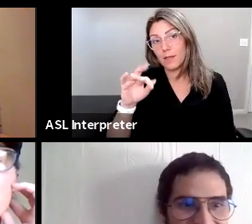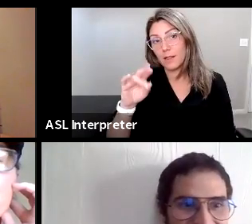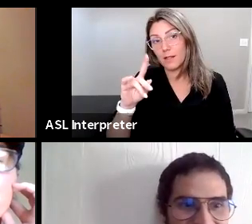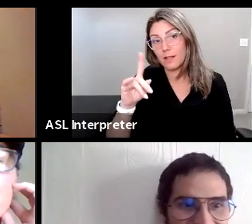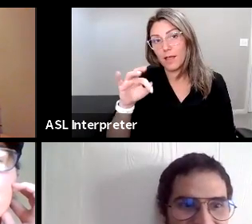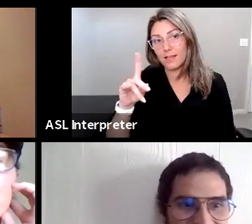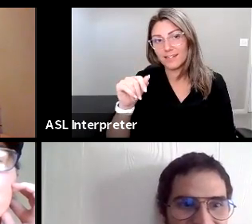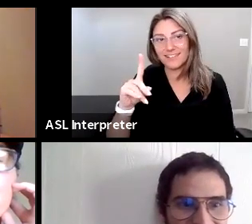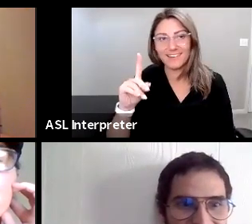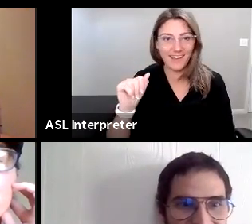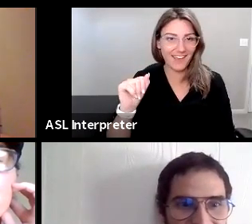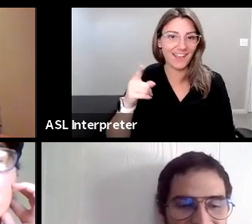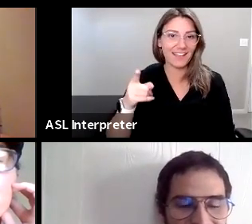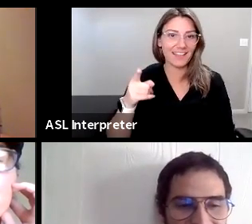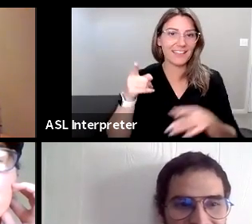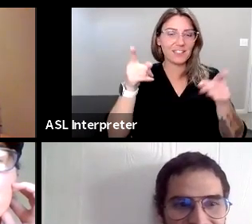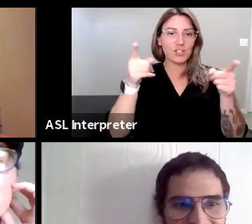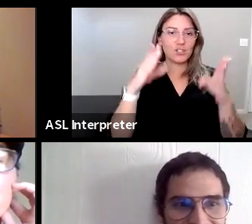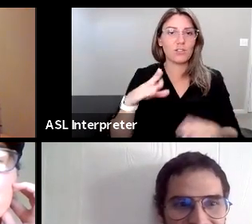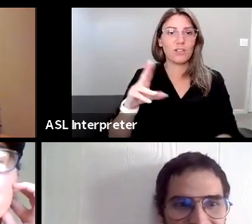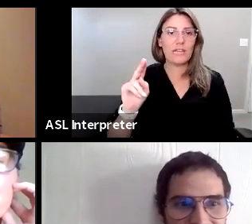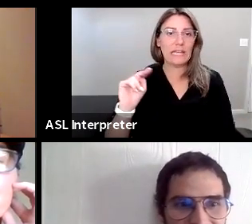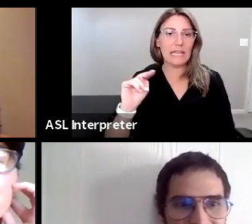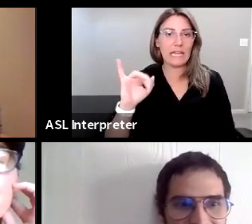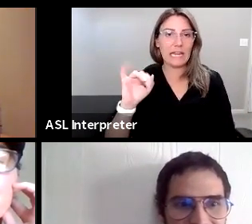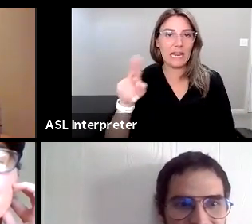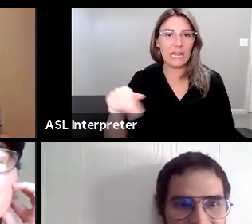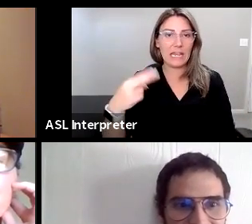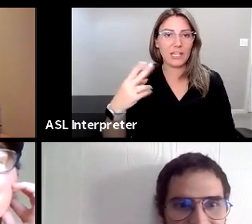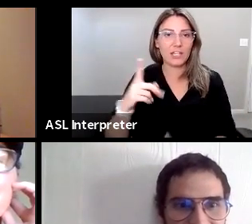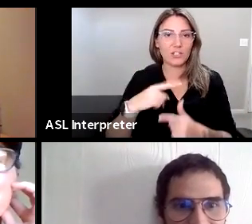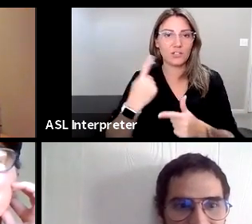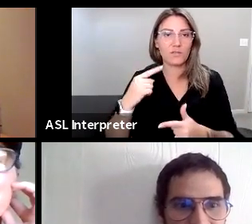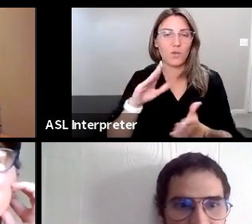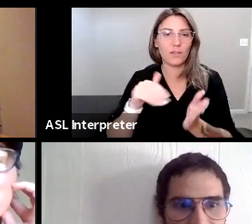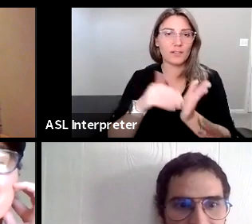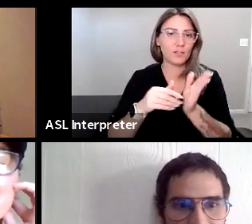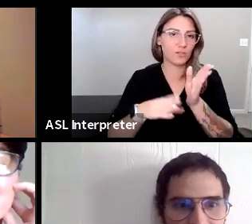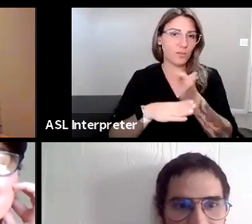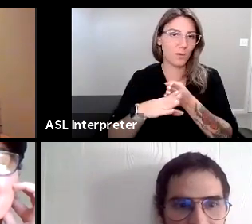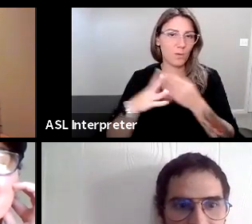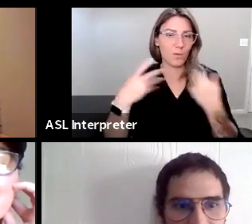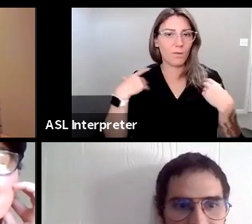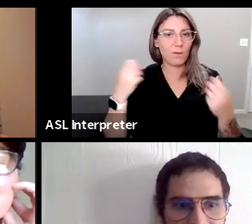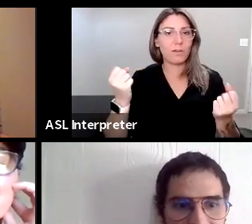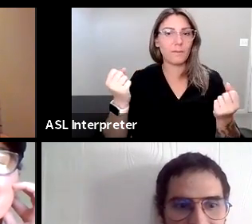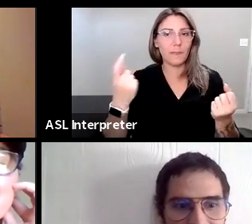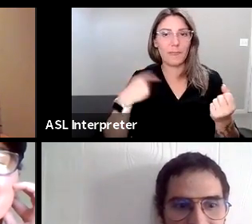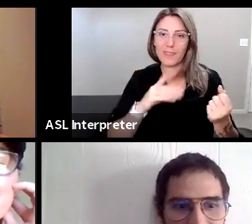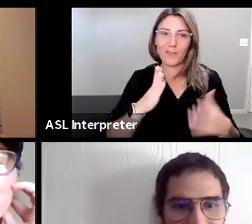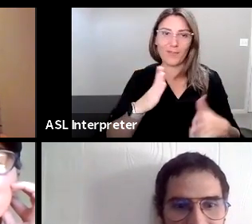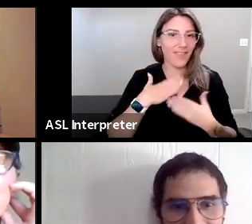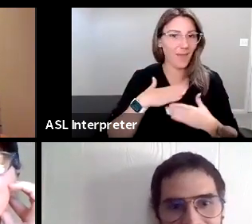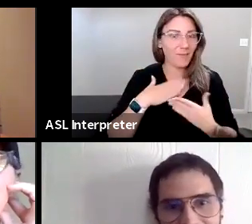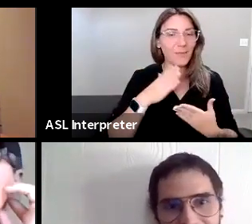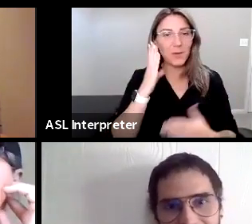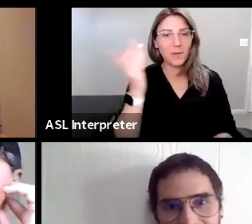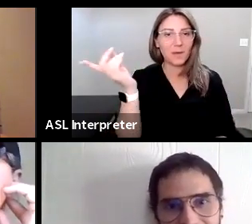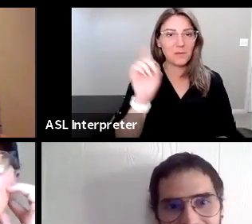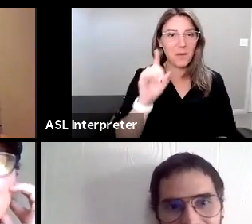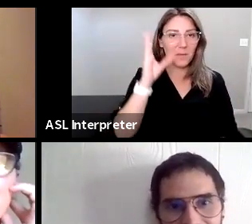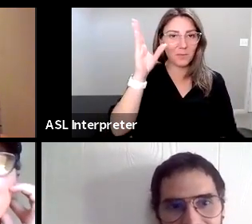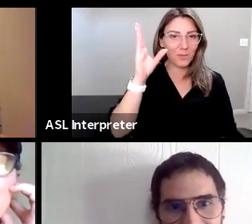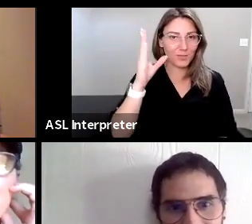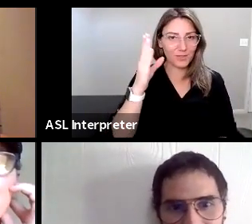the director of NIH, the Center for Minority Health. So we are very glad that he will come to present